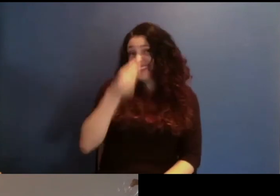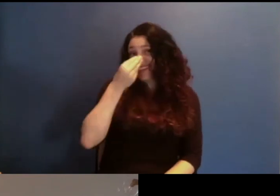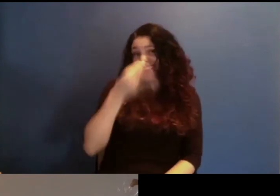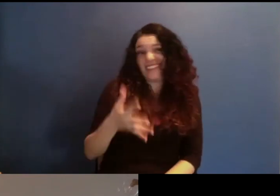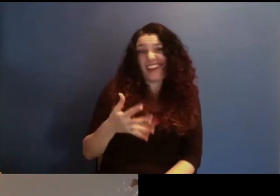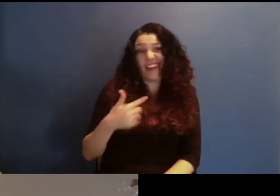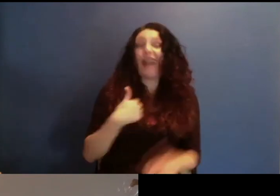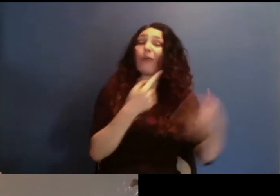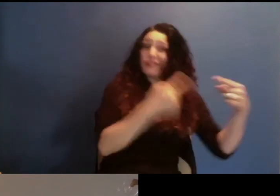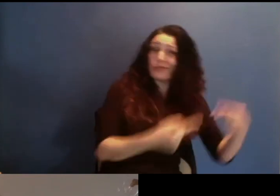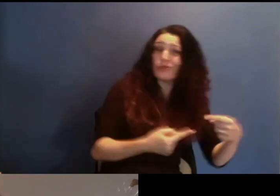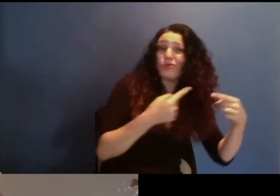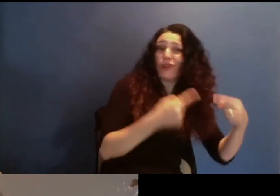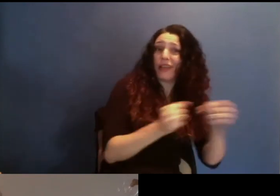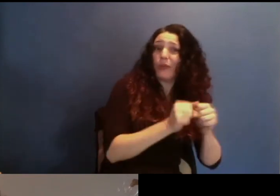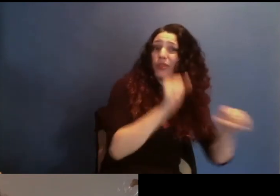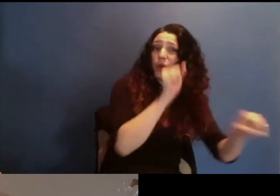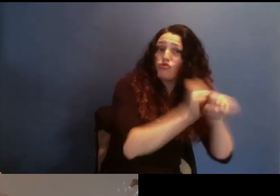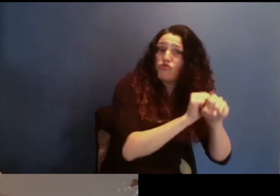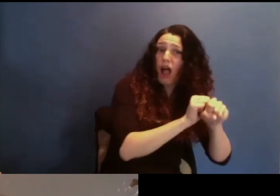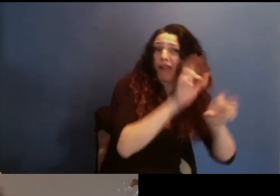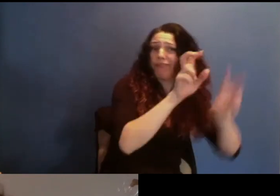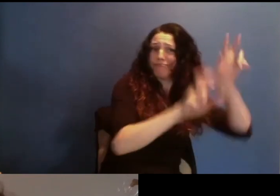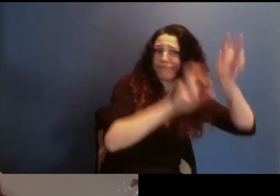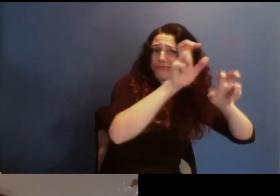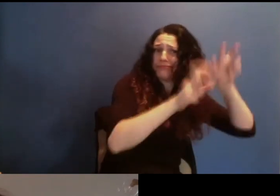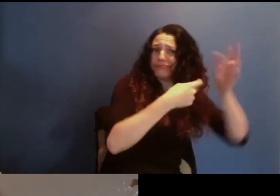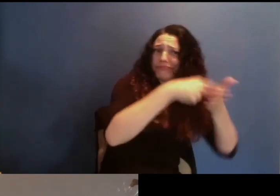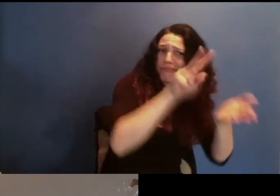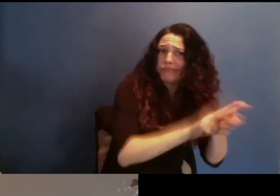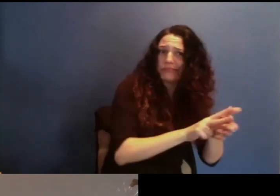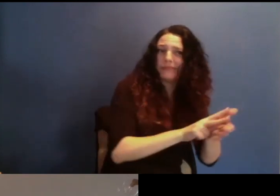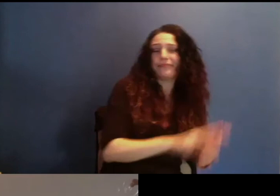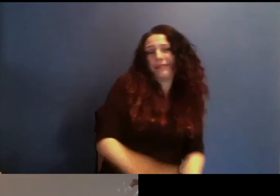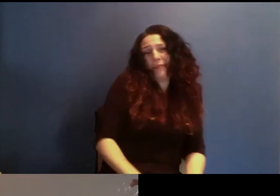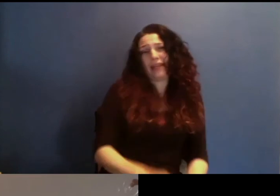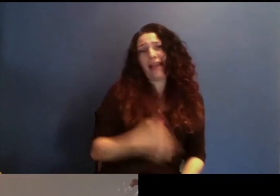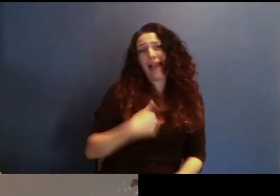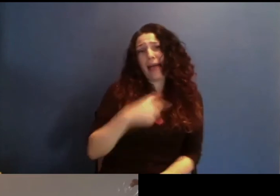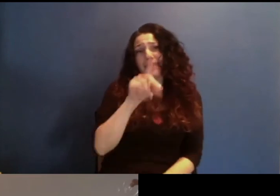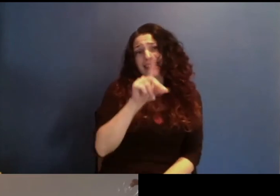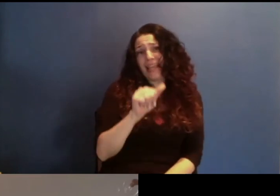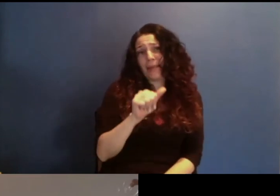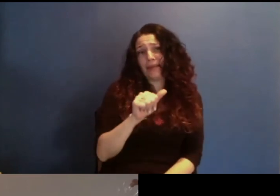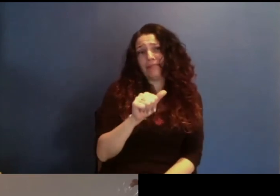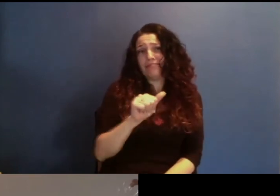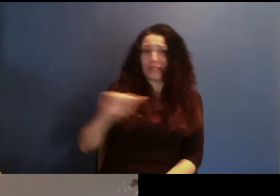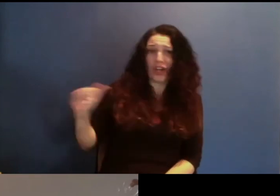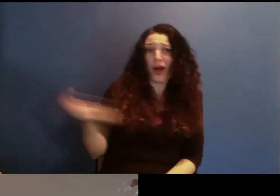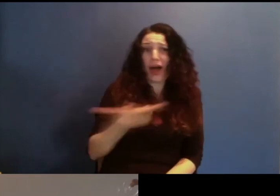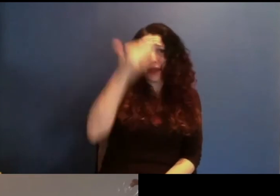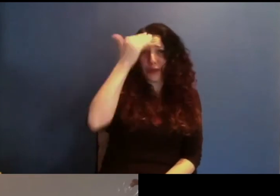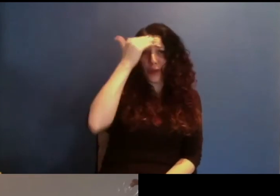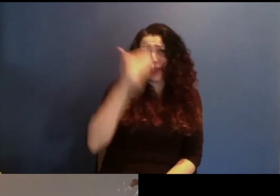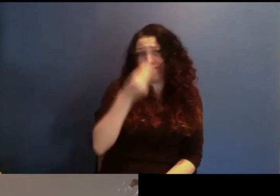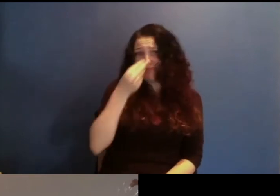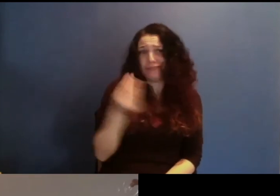because I'm disabled, which everyone fucking knows. So who cares? So it's been really freeing in that